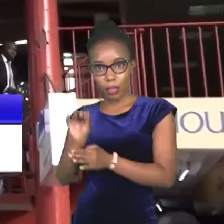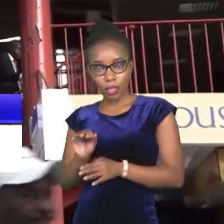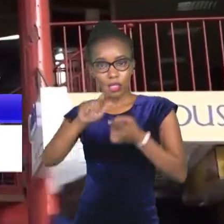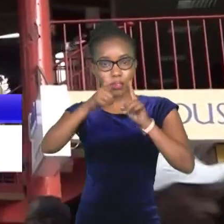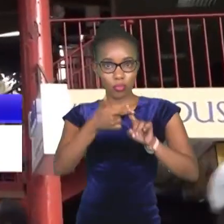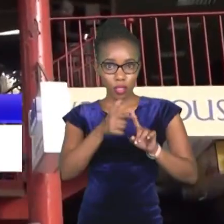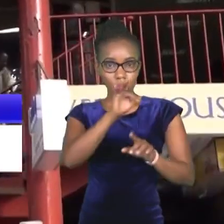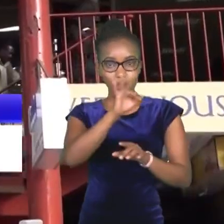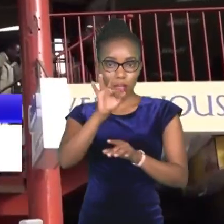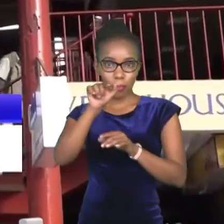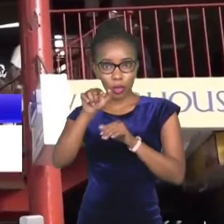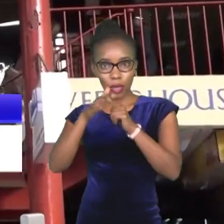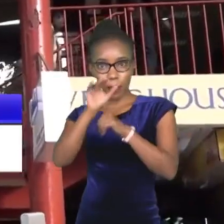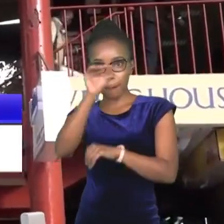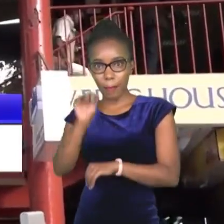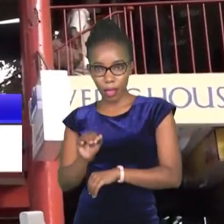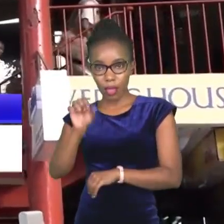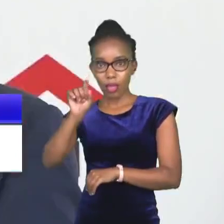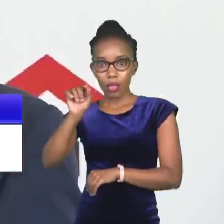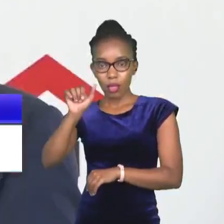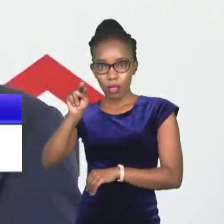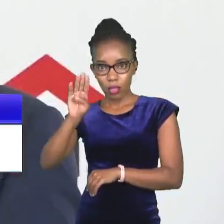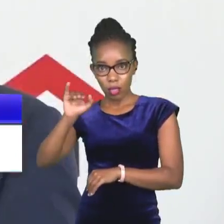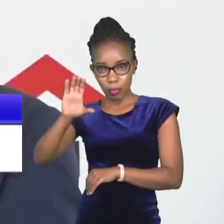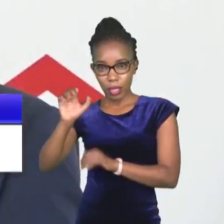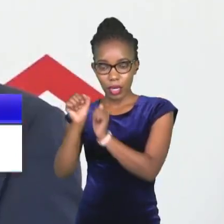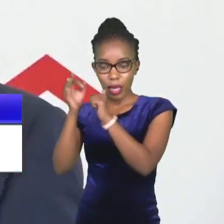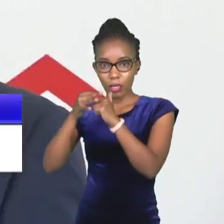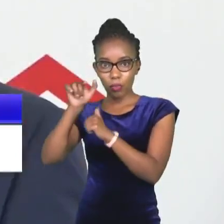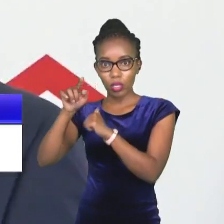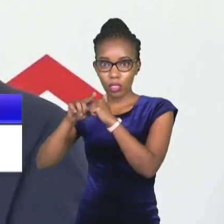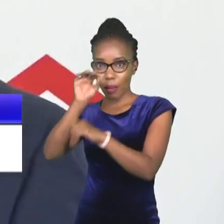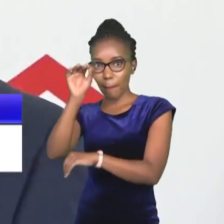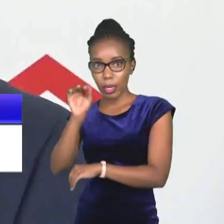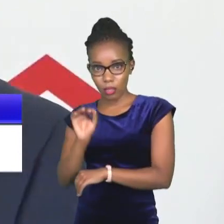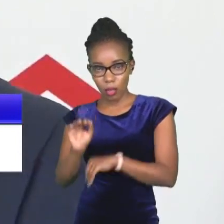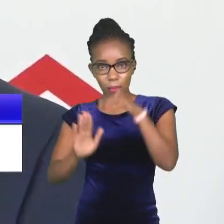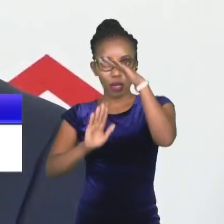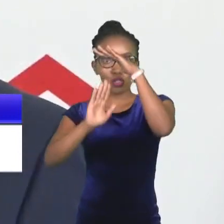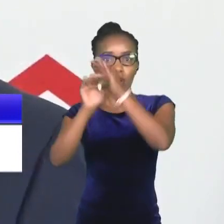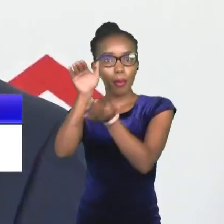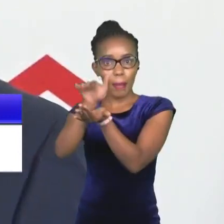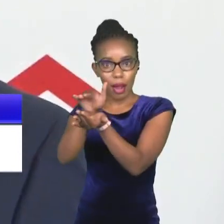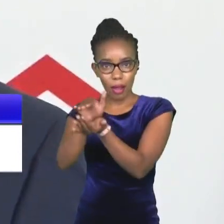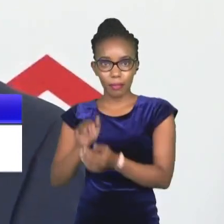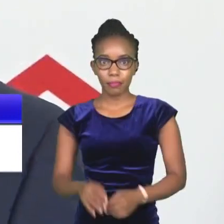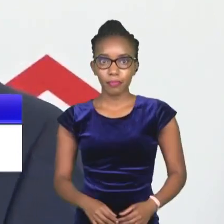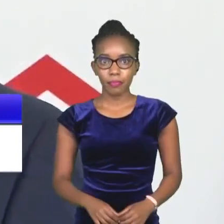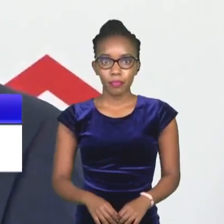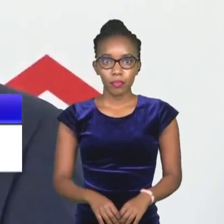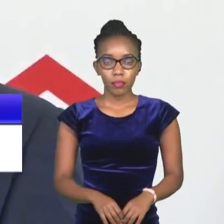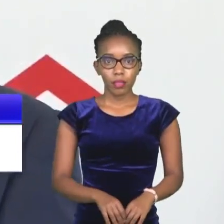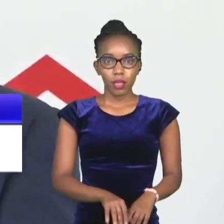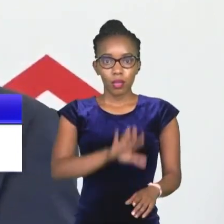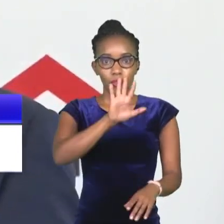Stanchart 33.9% and Stanbic with 18.6% decline by the tier top commercial banks.